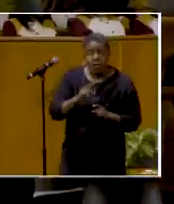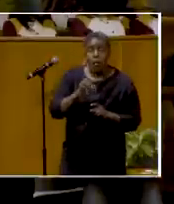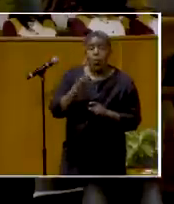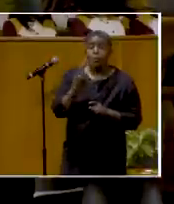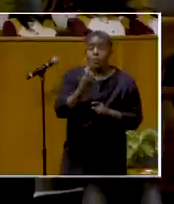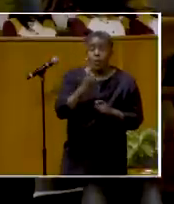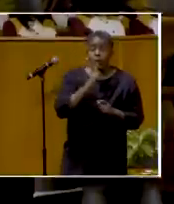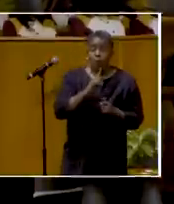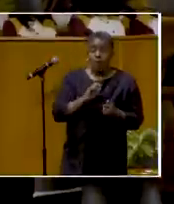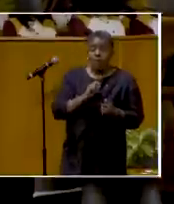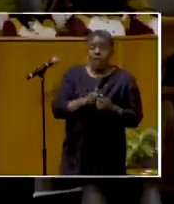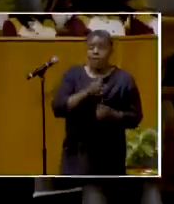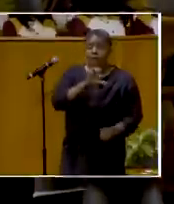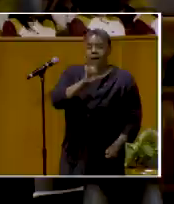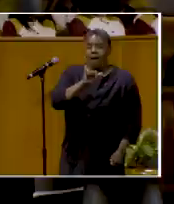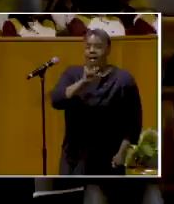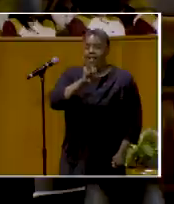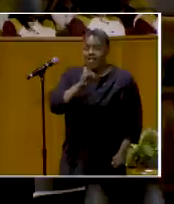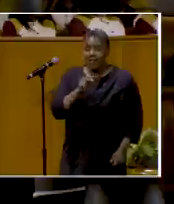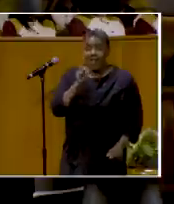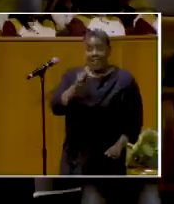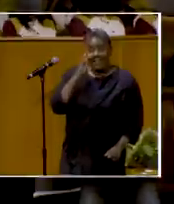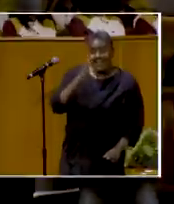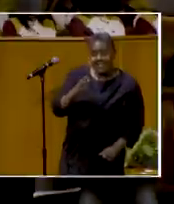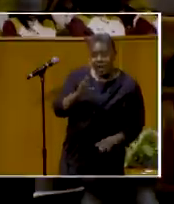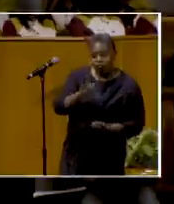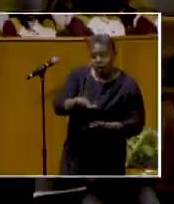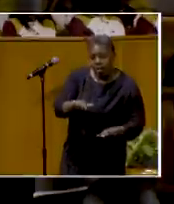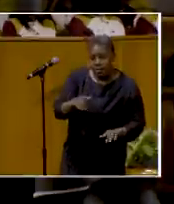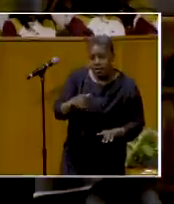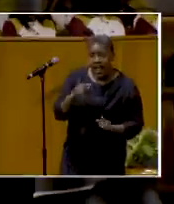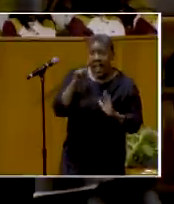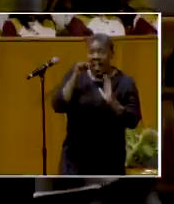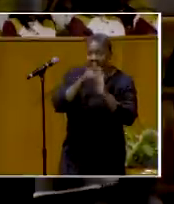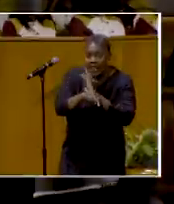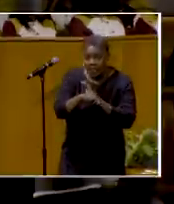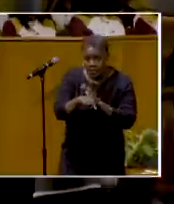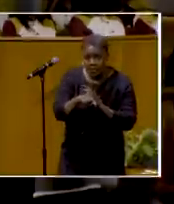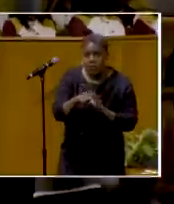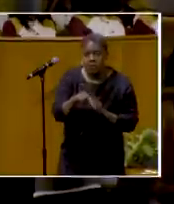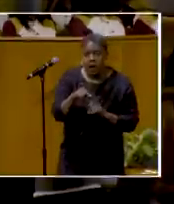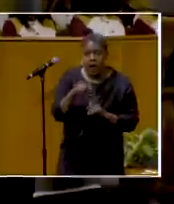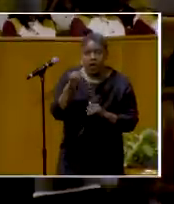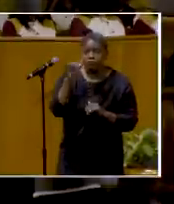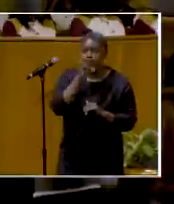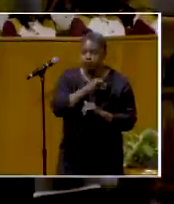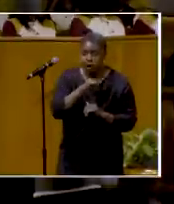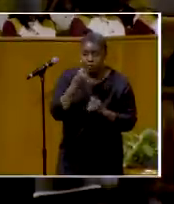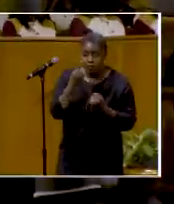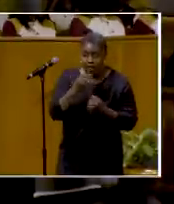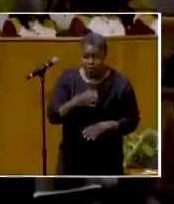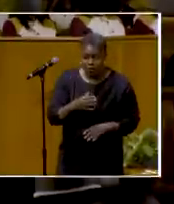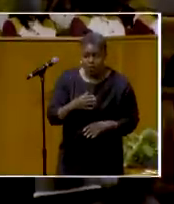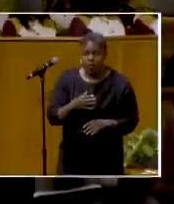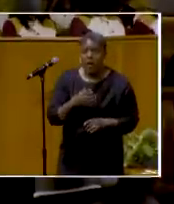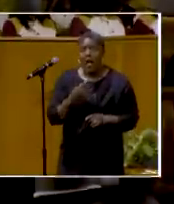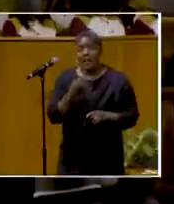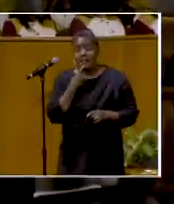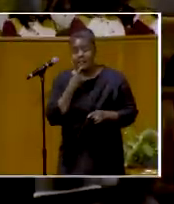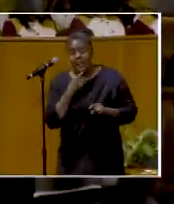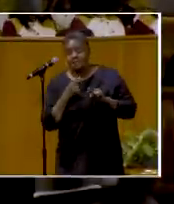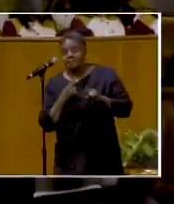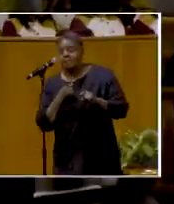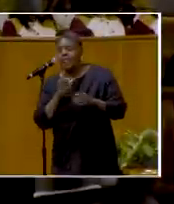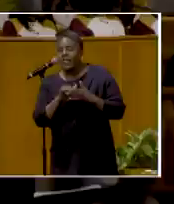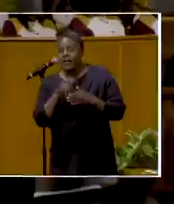Calvinist can see a child killed by a drunk driver and say, it's